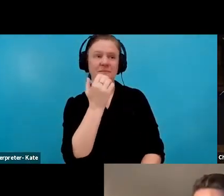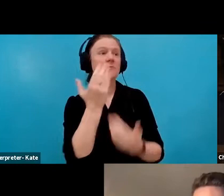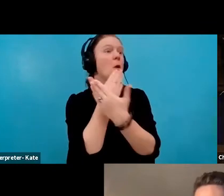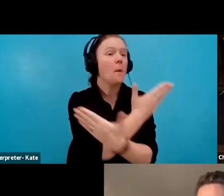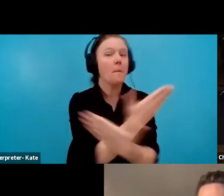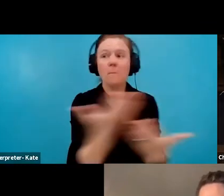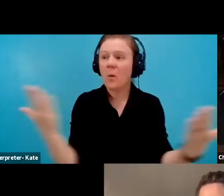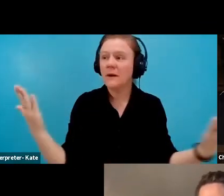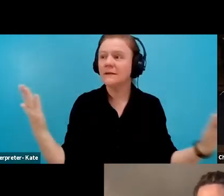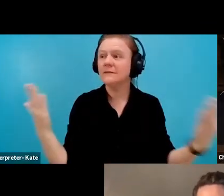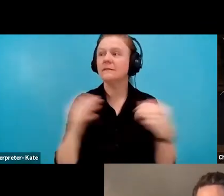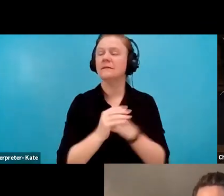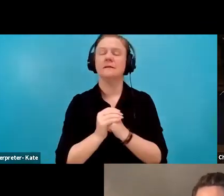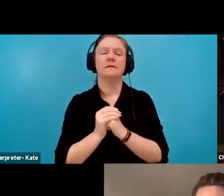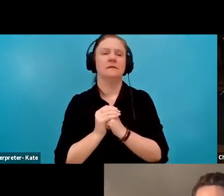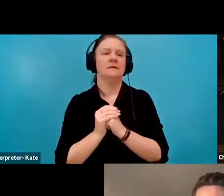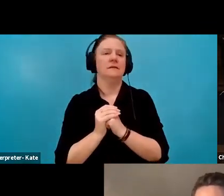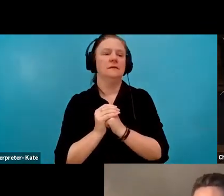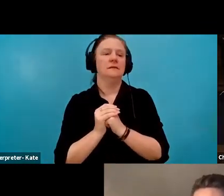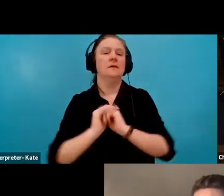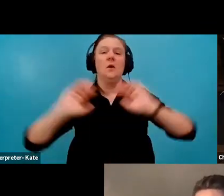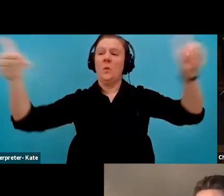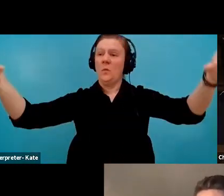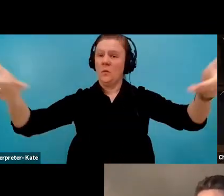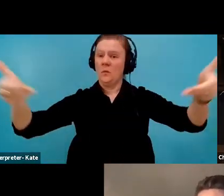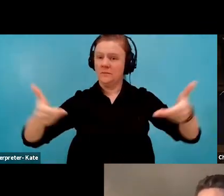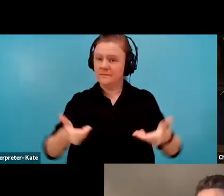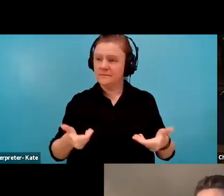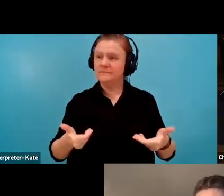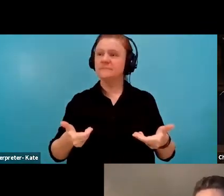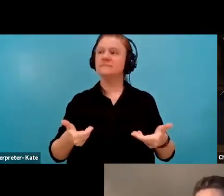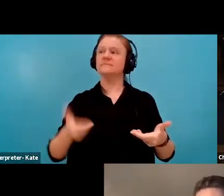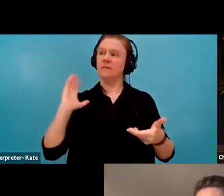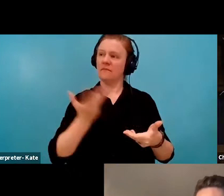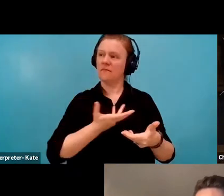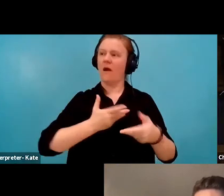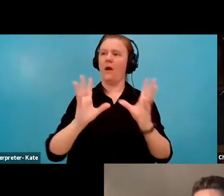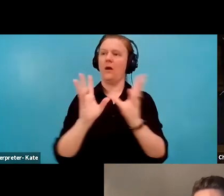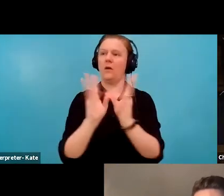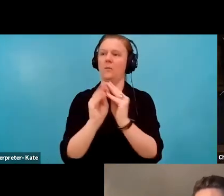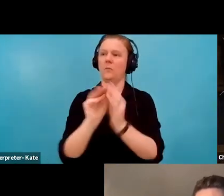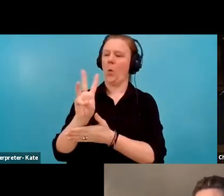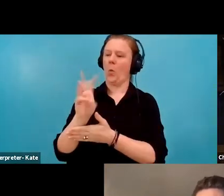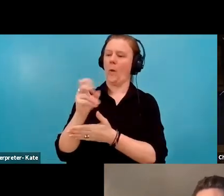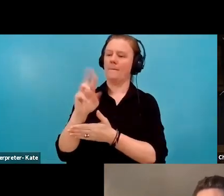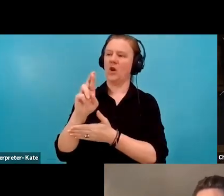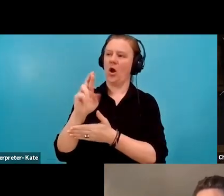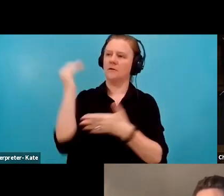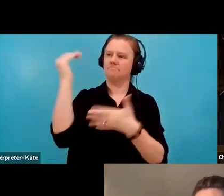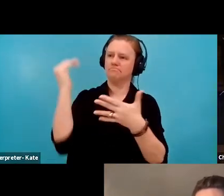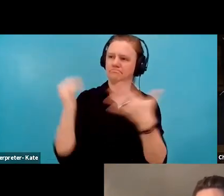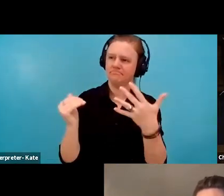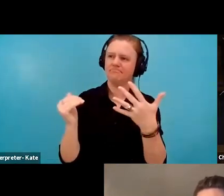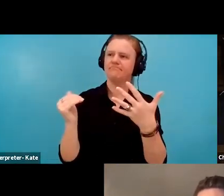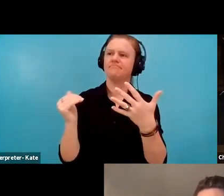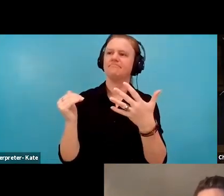everyone, and welcome to another installment of this webinar series that the